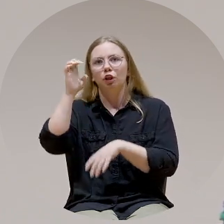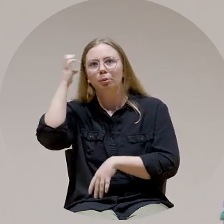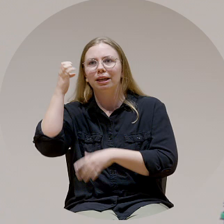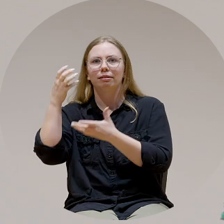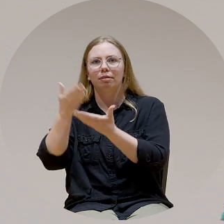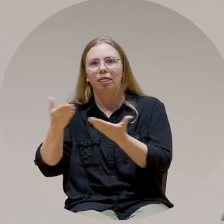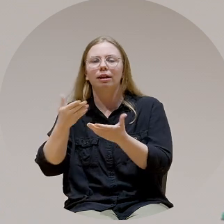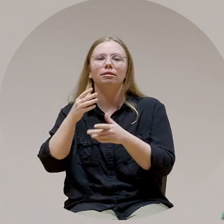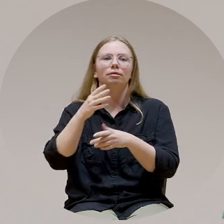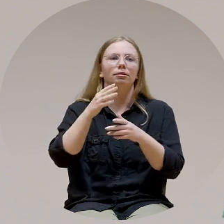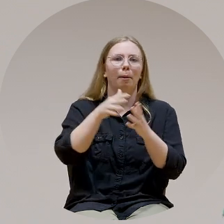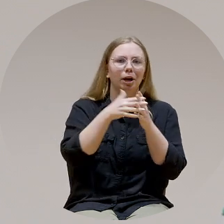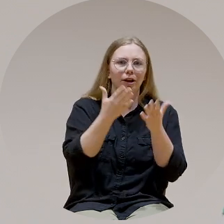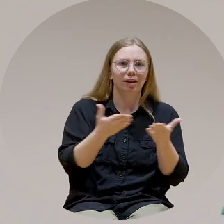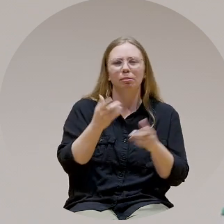show.